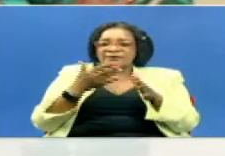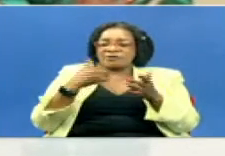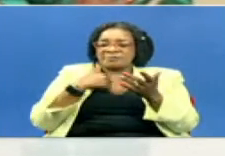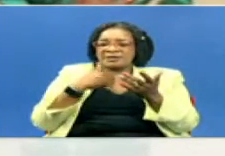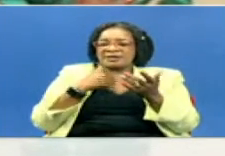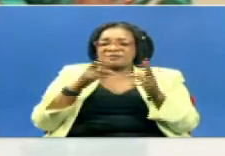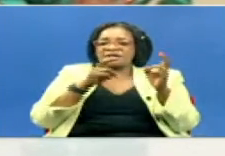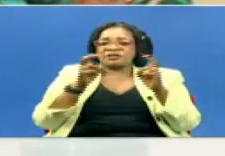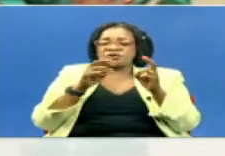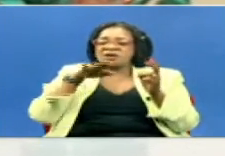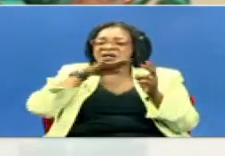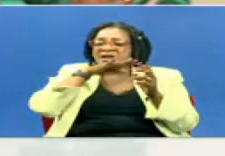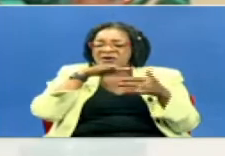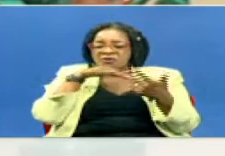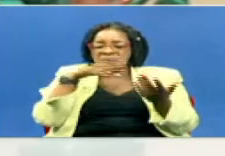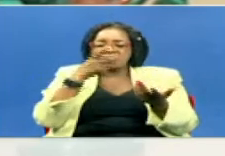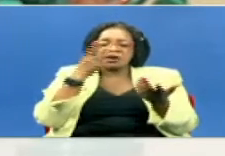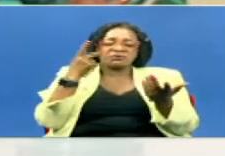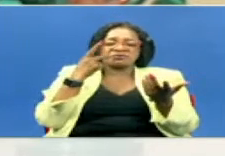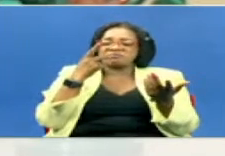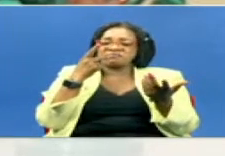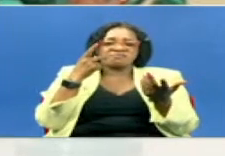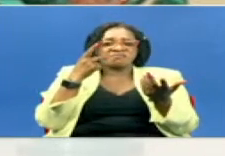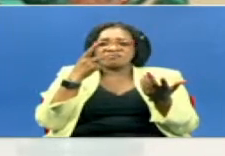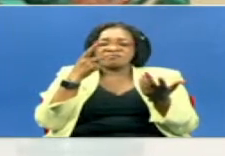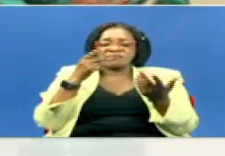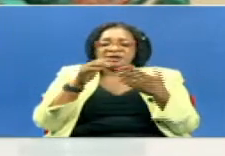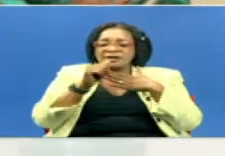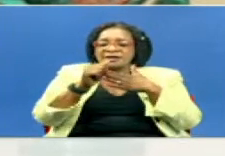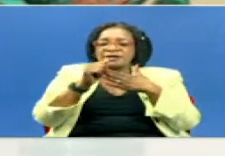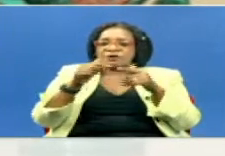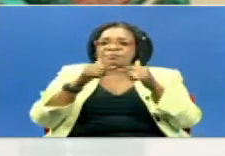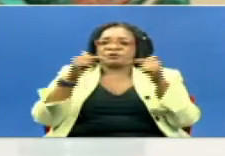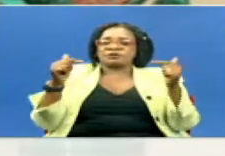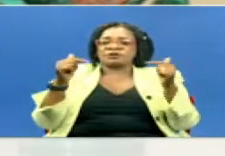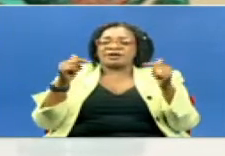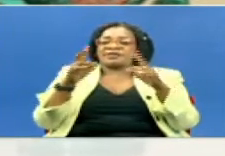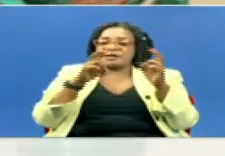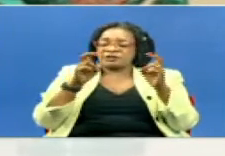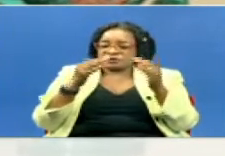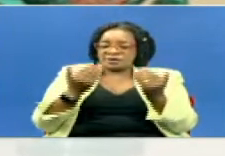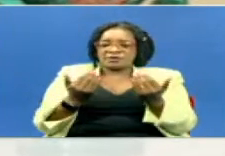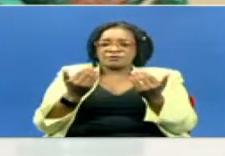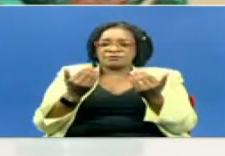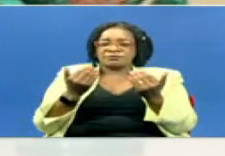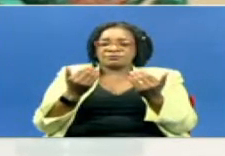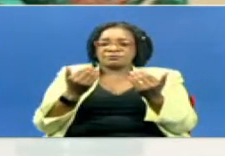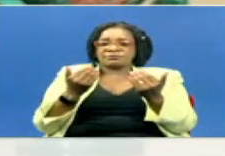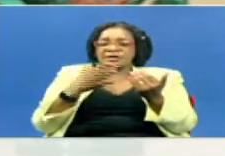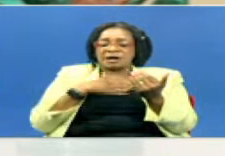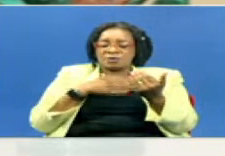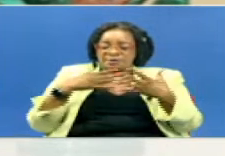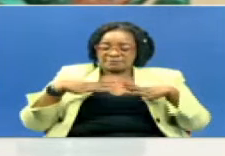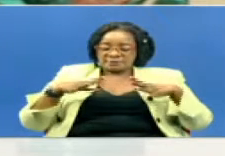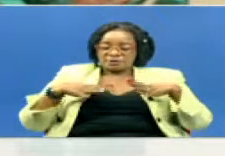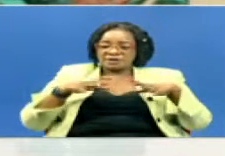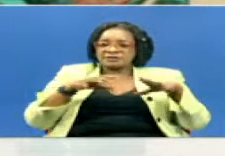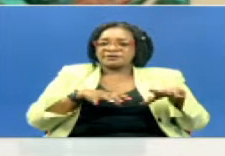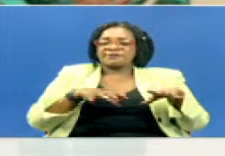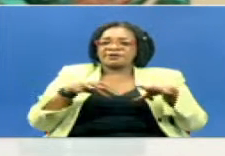not Raila Odinga or Kalonzo Musyoka leading the opposition. The issue is our people are suffering.